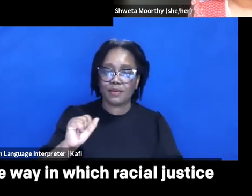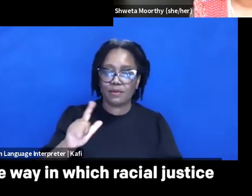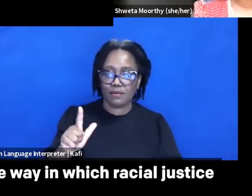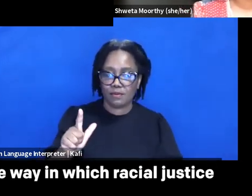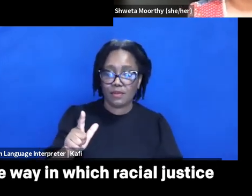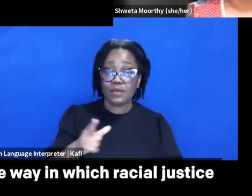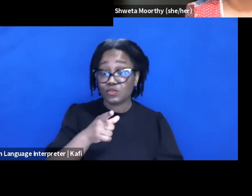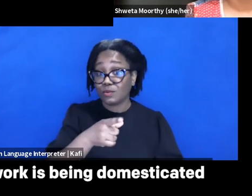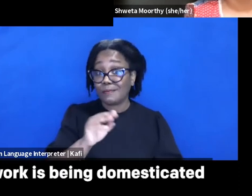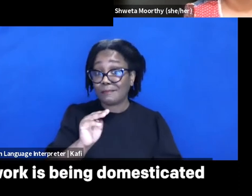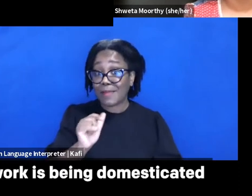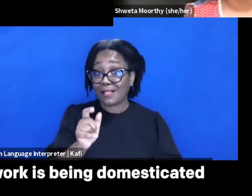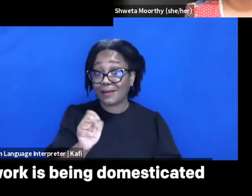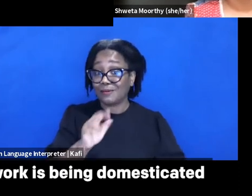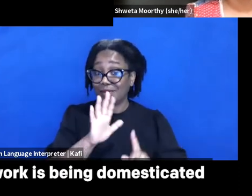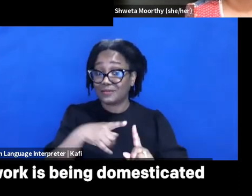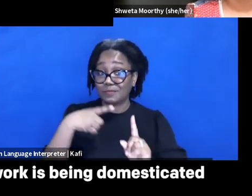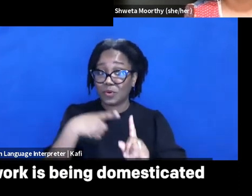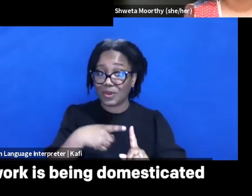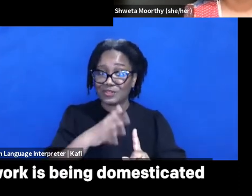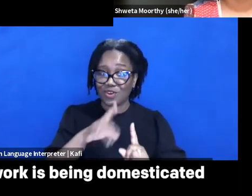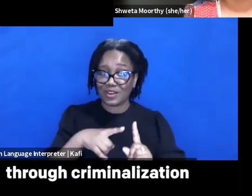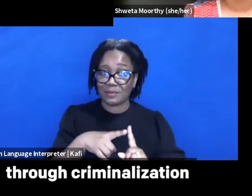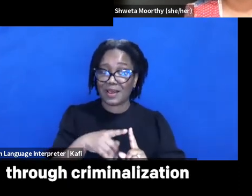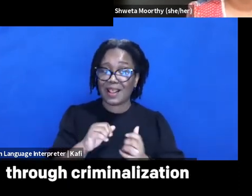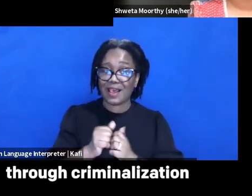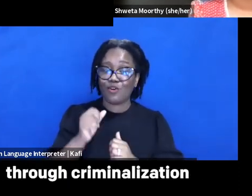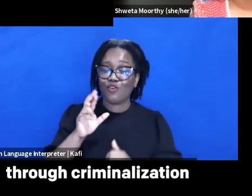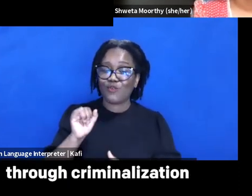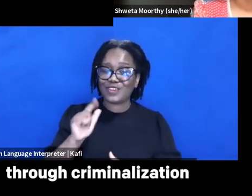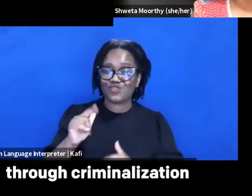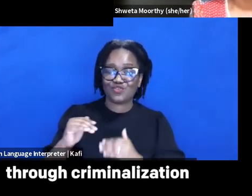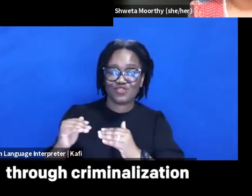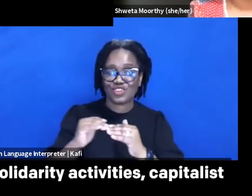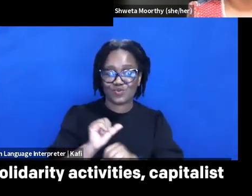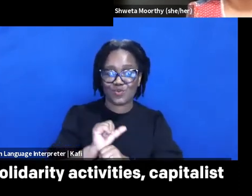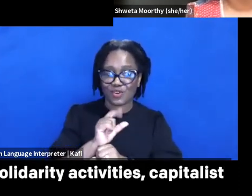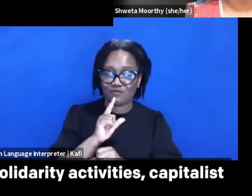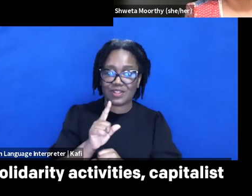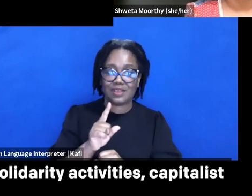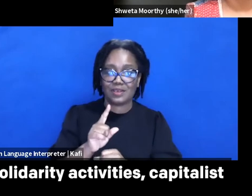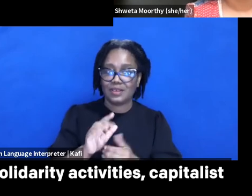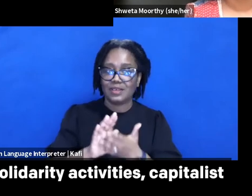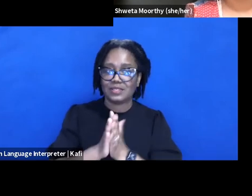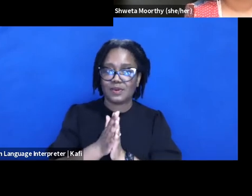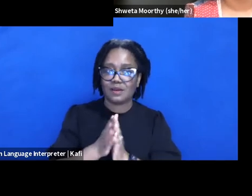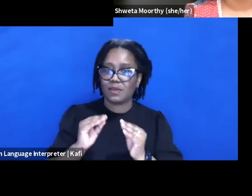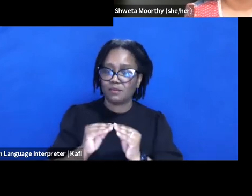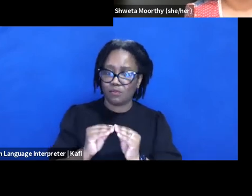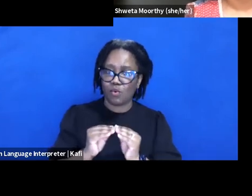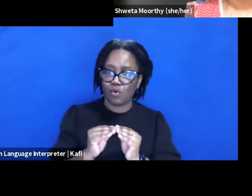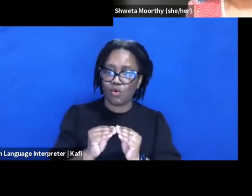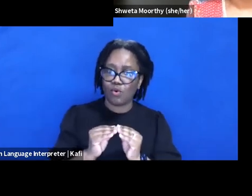which racial justice work is being domesticated through criminalization of solidarity